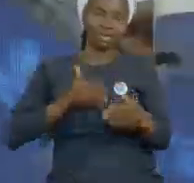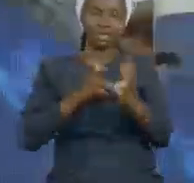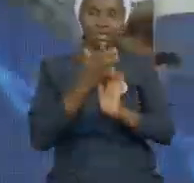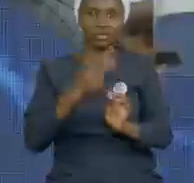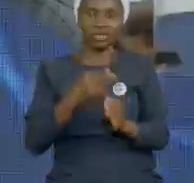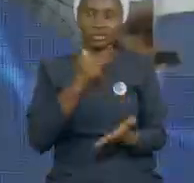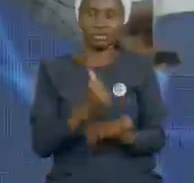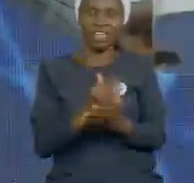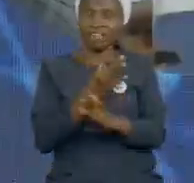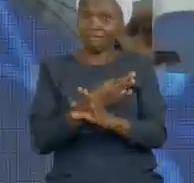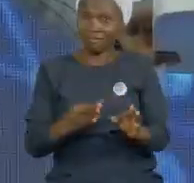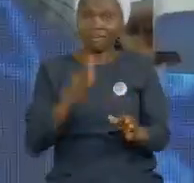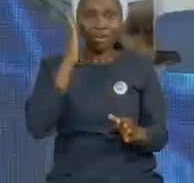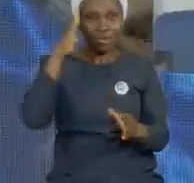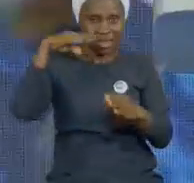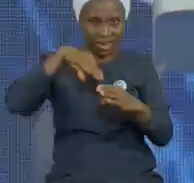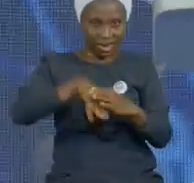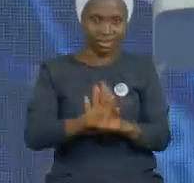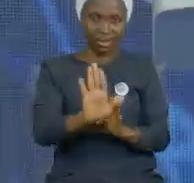Freedom will enter your soul.